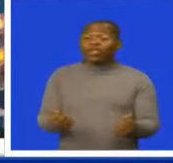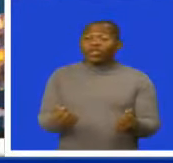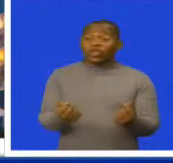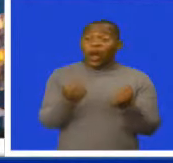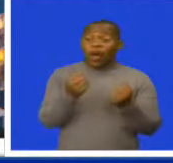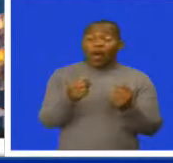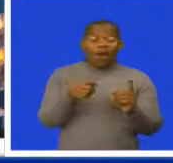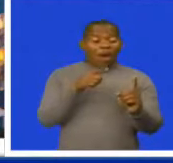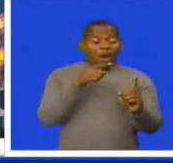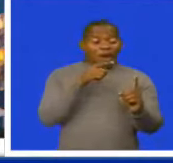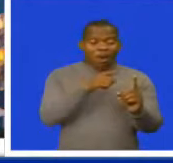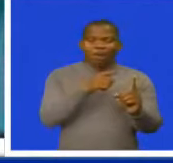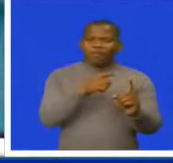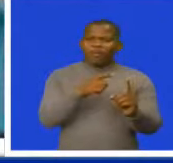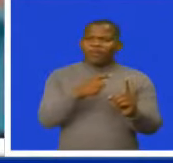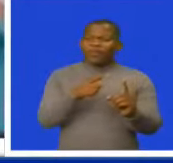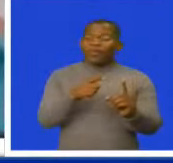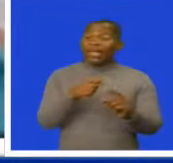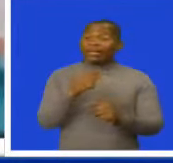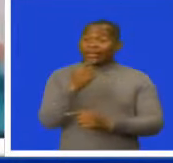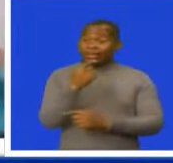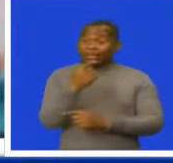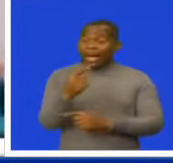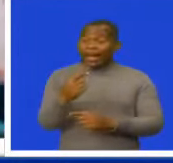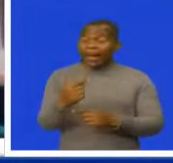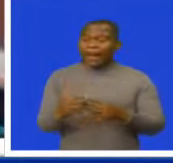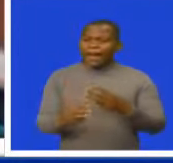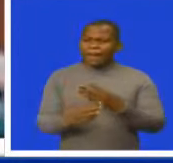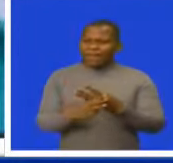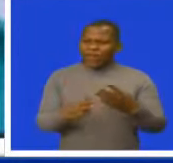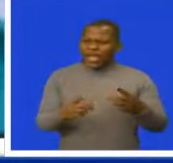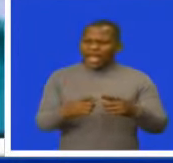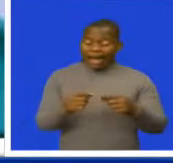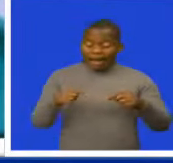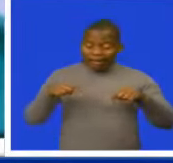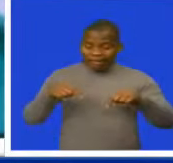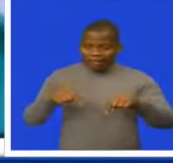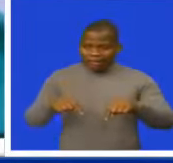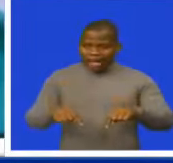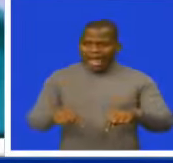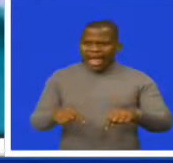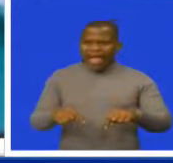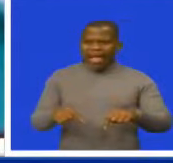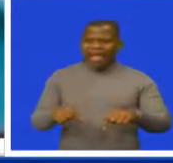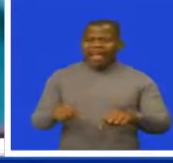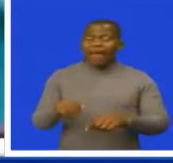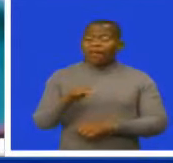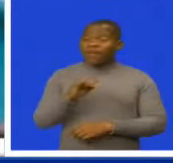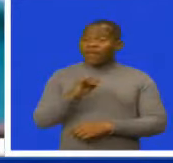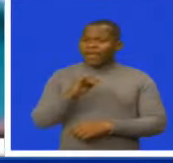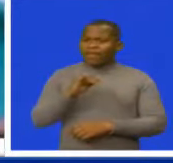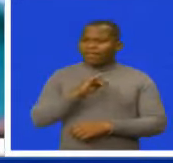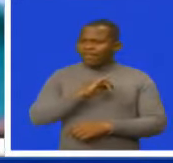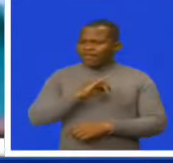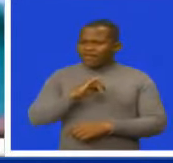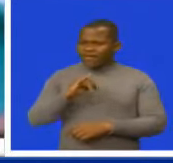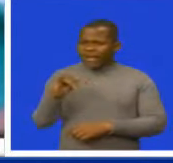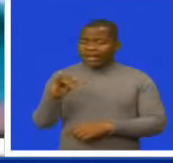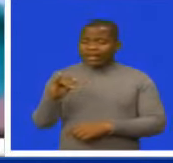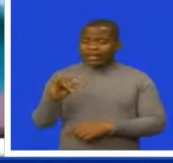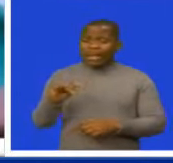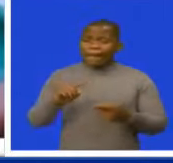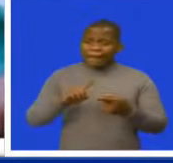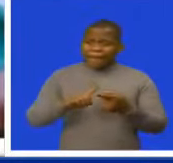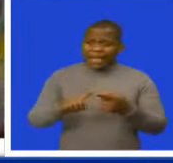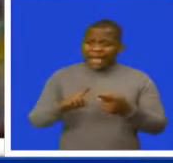sonto. Sigaba sokuqala seligi yephuli yeminyaka wa 2020 kubhekeke ukuthi siphele kulempela sonto.